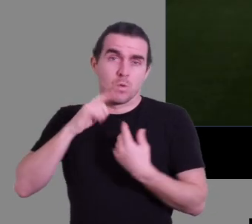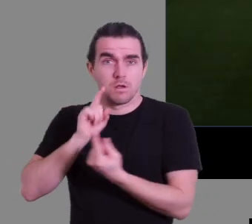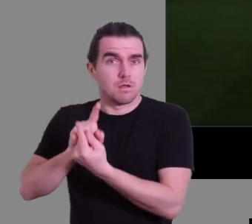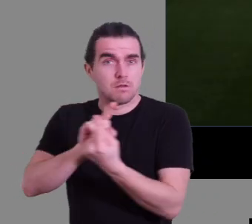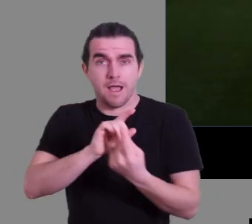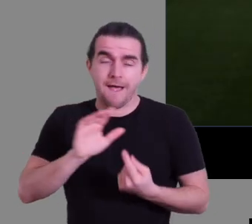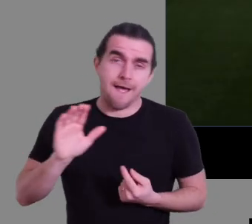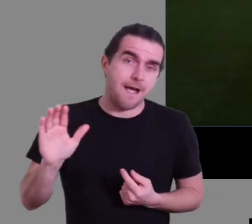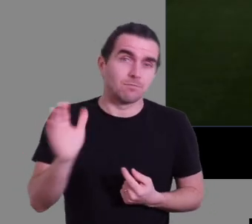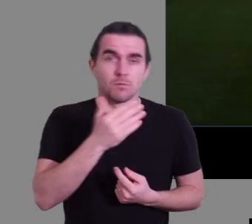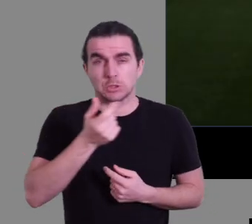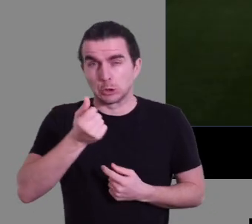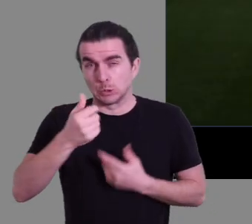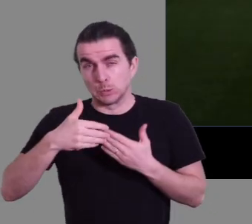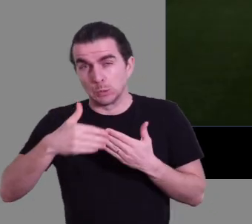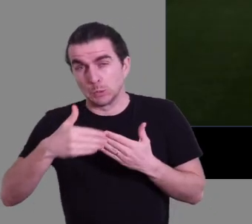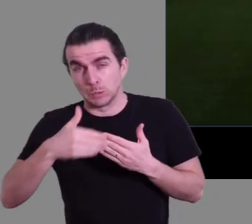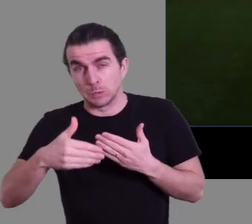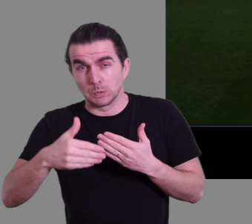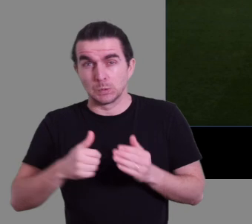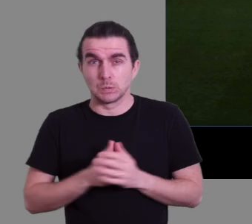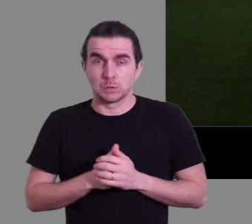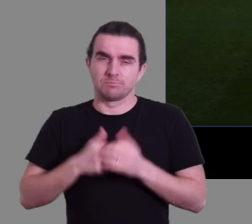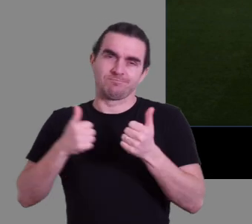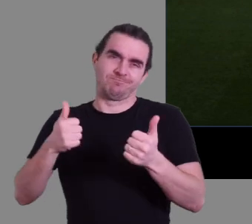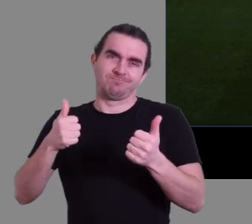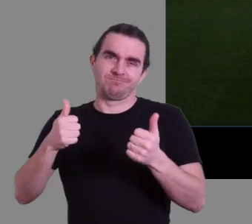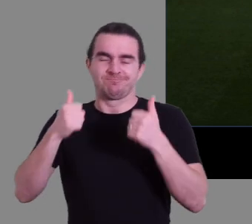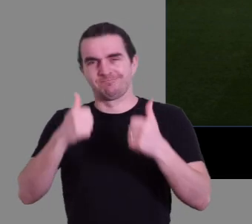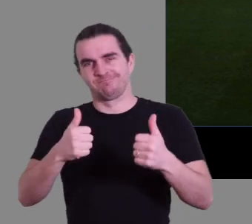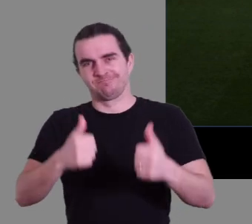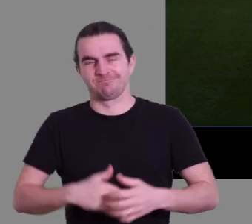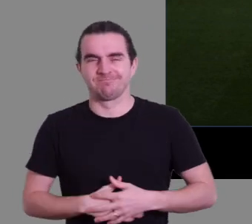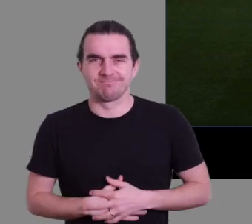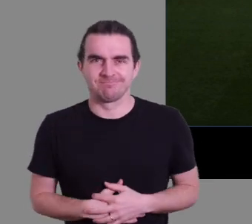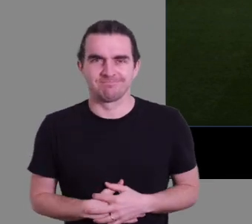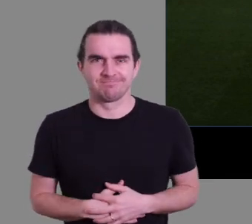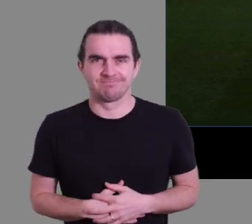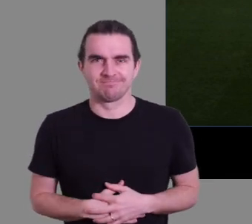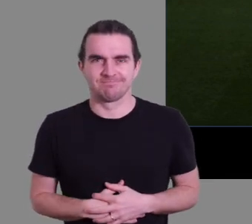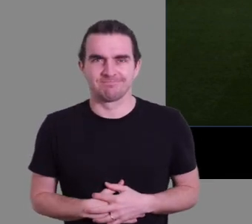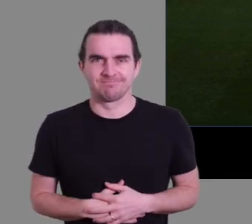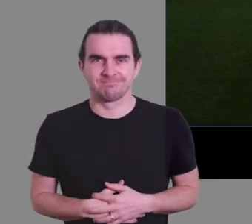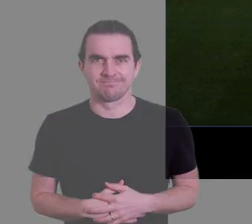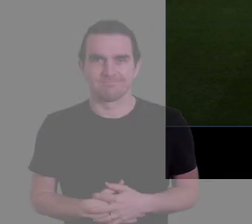look forward to seeing everyone soon. Cheers, Matt. Cheers, mate.